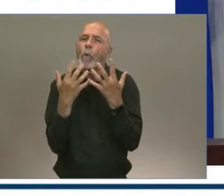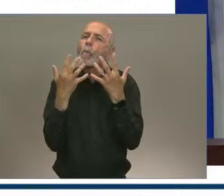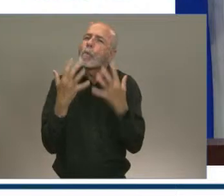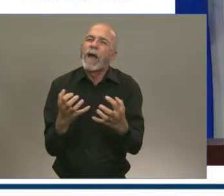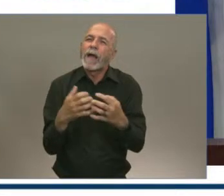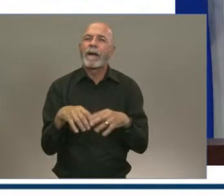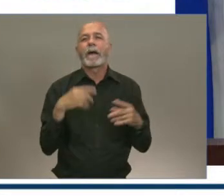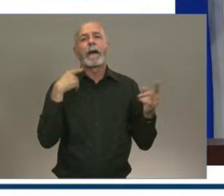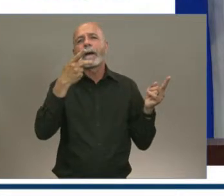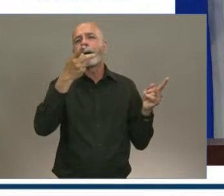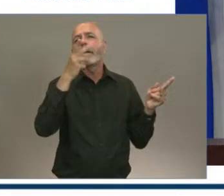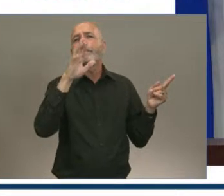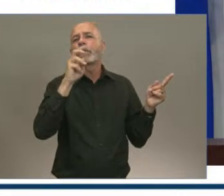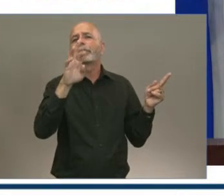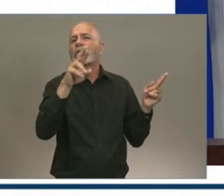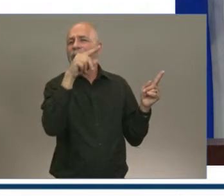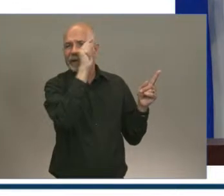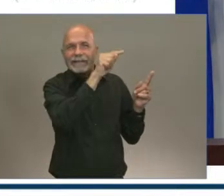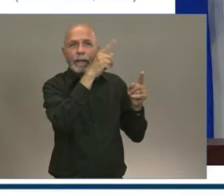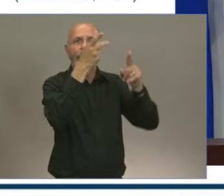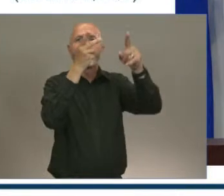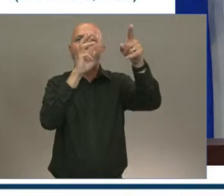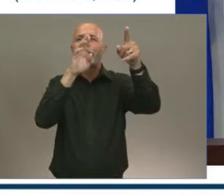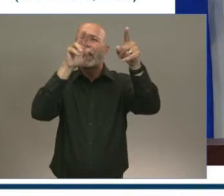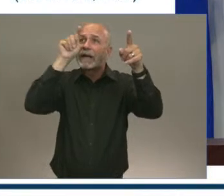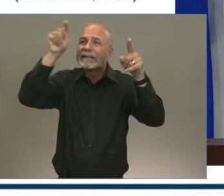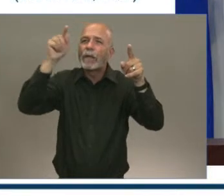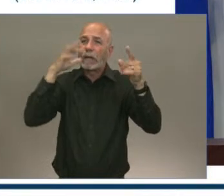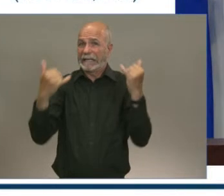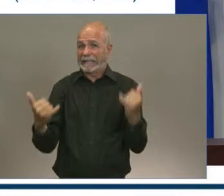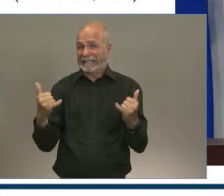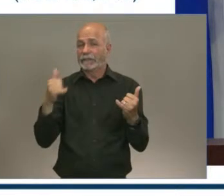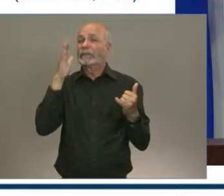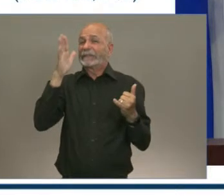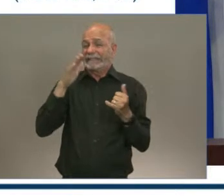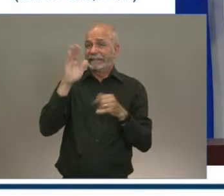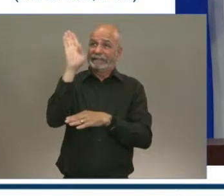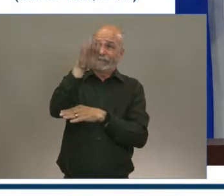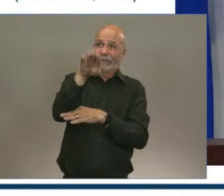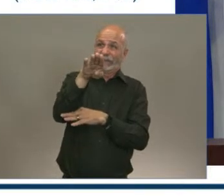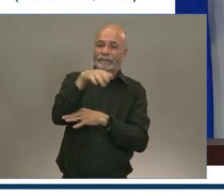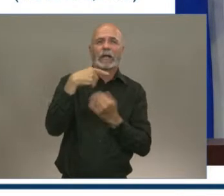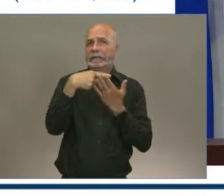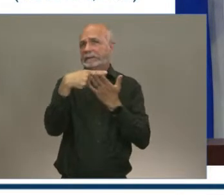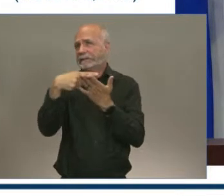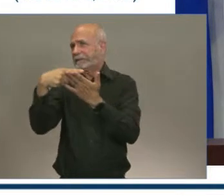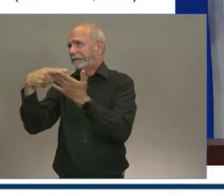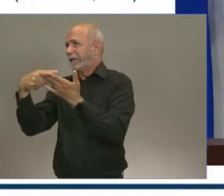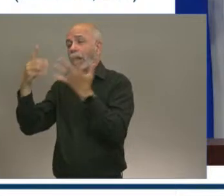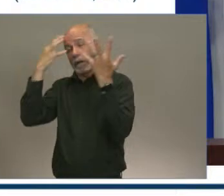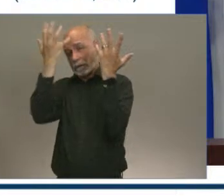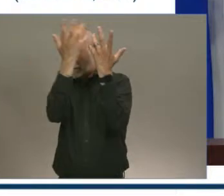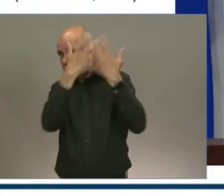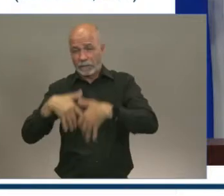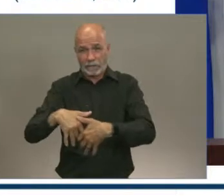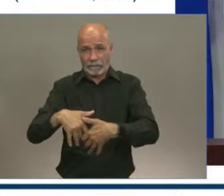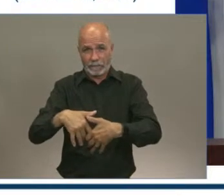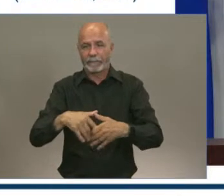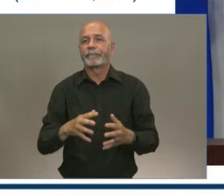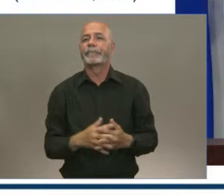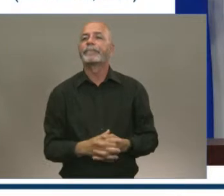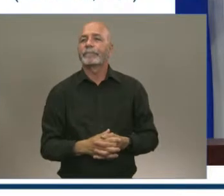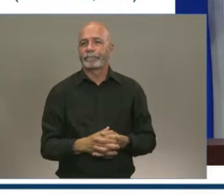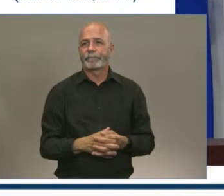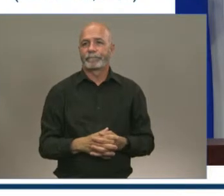have conversations with them and I hope to talk to them later today as well. I want to take a brief moment to talk about grade 12